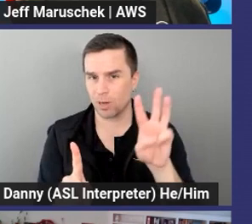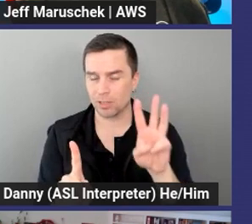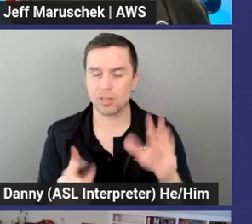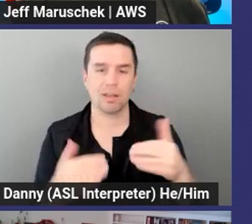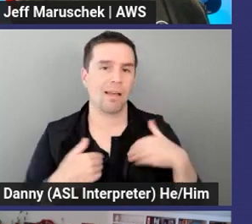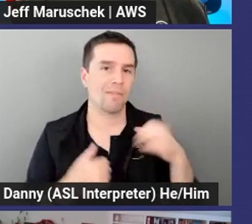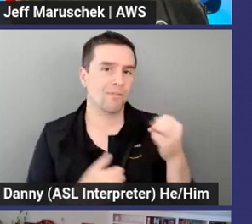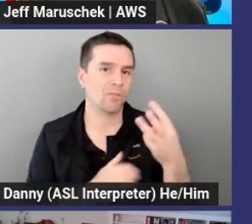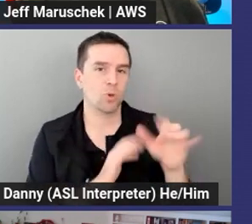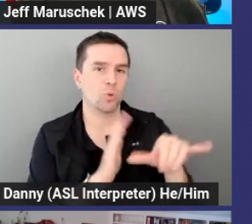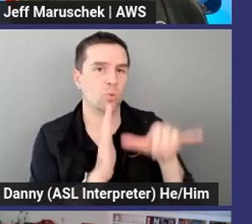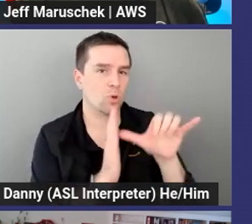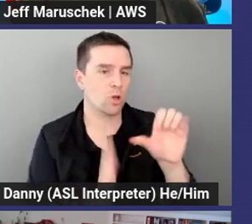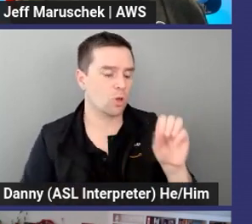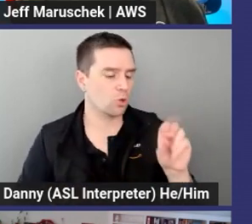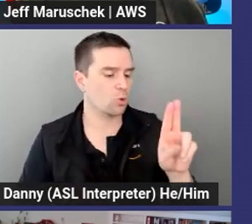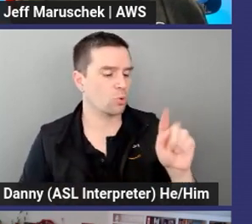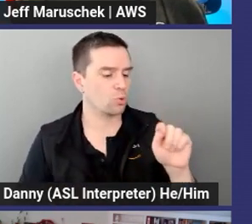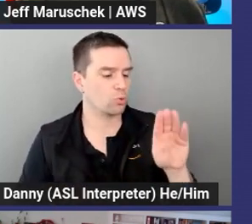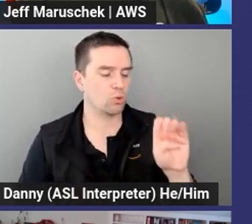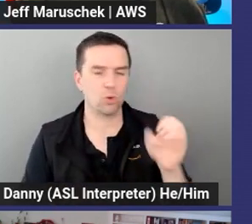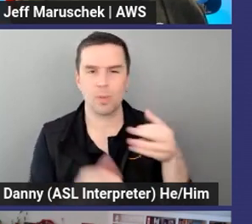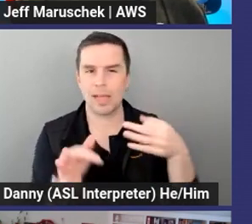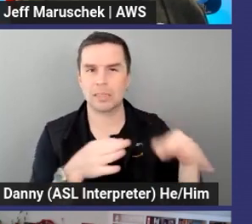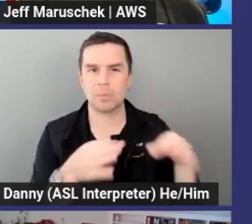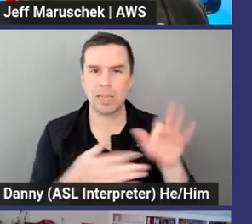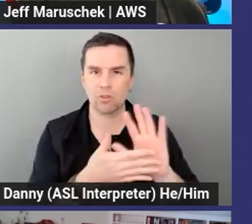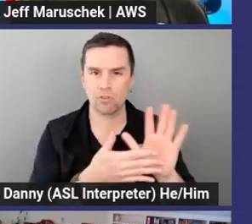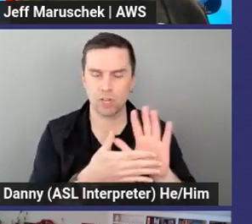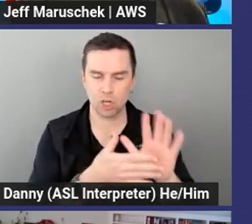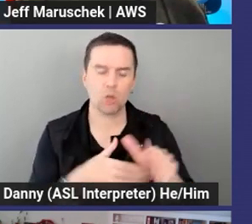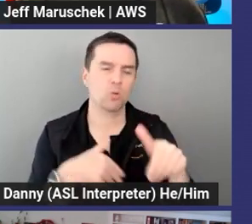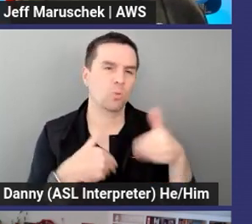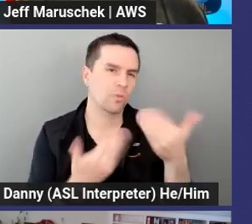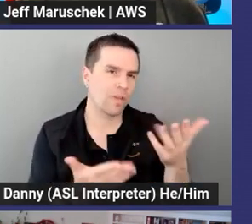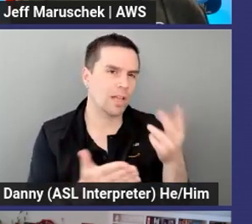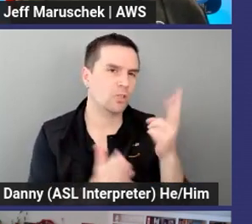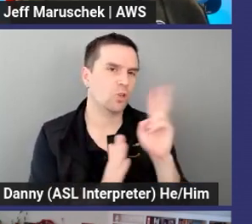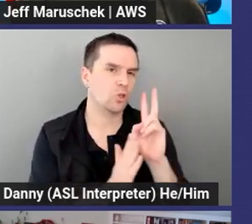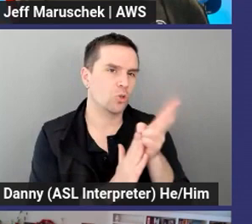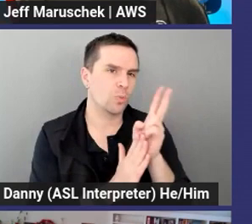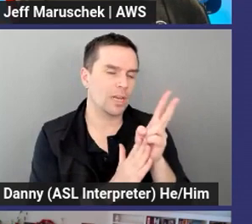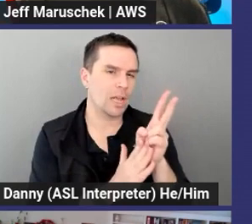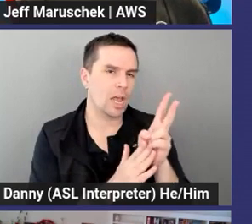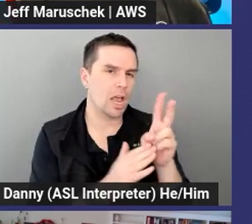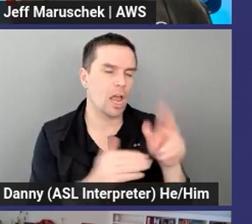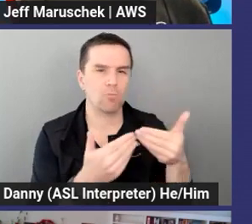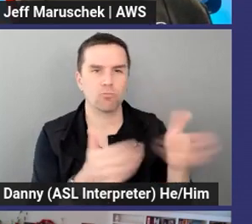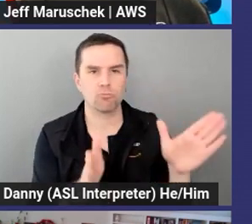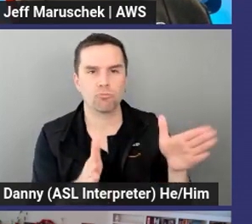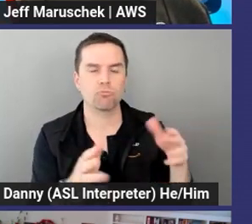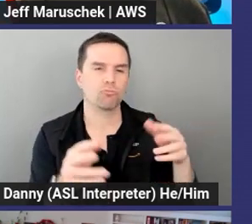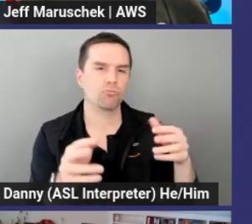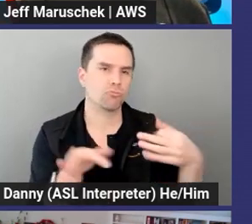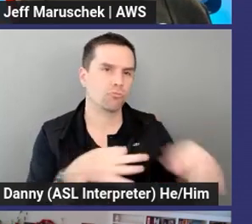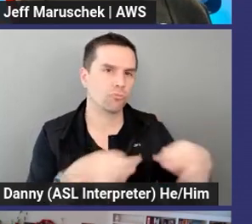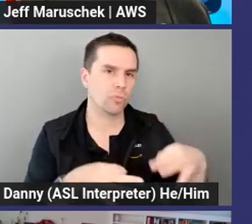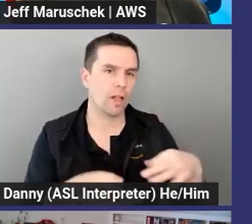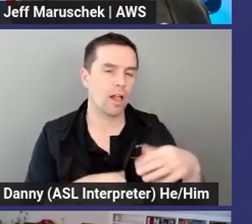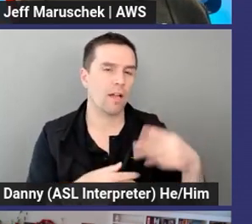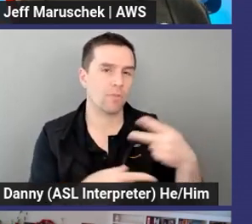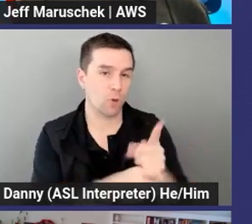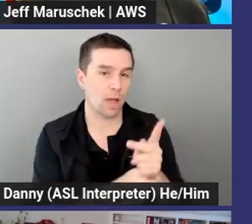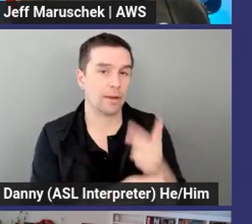YouTube explainer videos about the product further that gives you a quick 2-minute overview of how the product looks like.